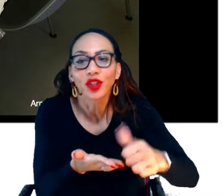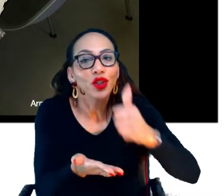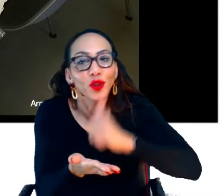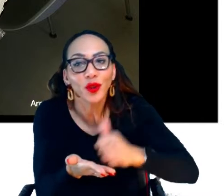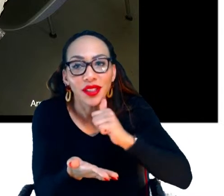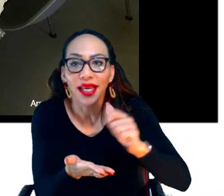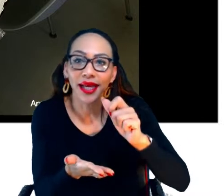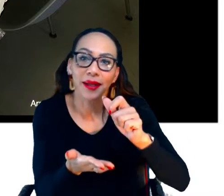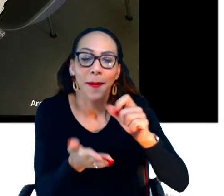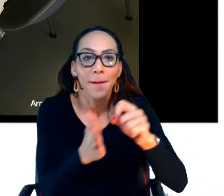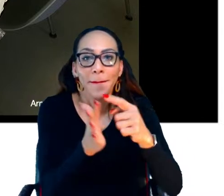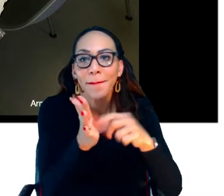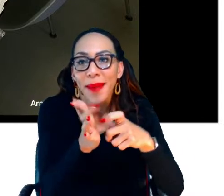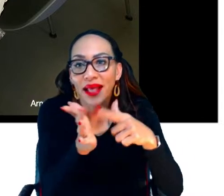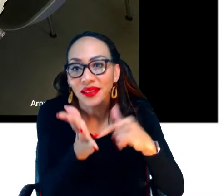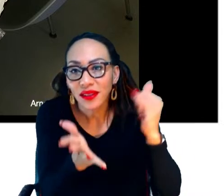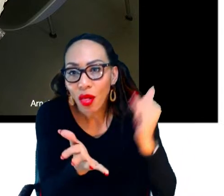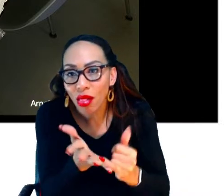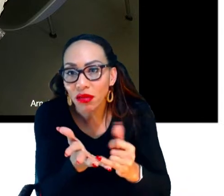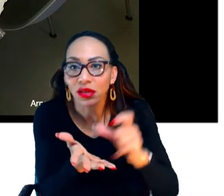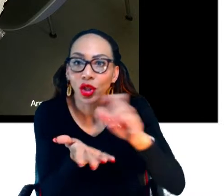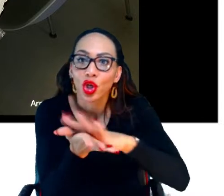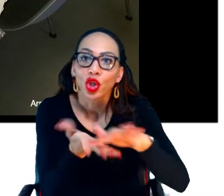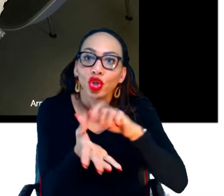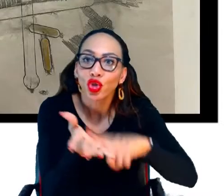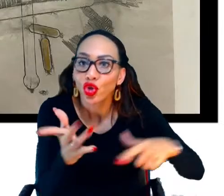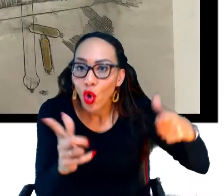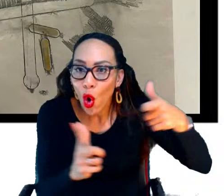I'll show you some of the work that was created then.